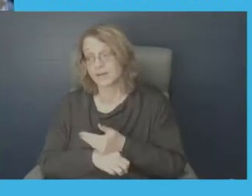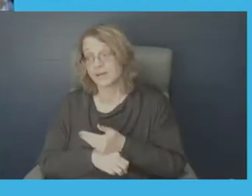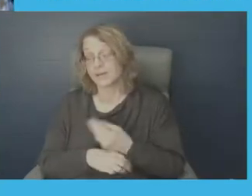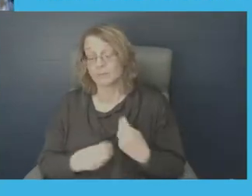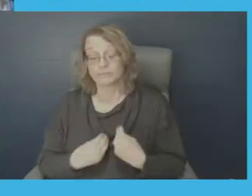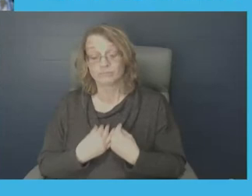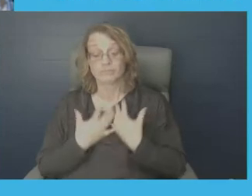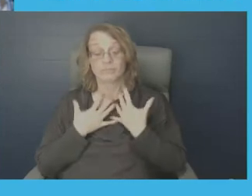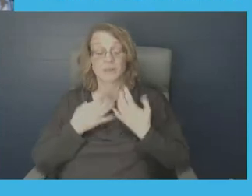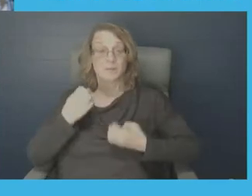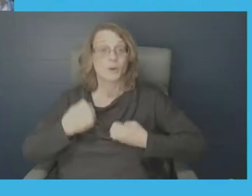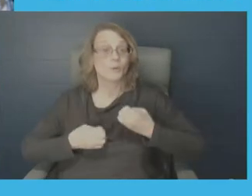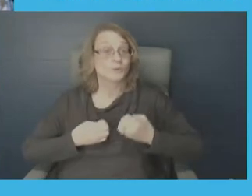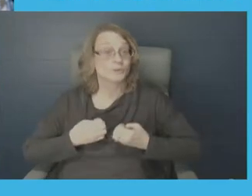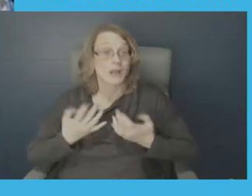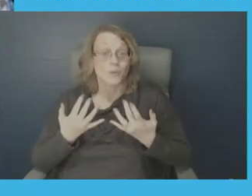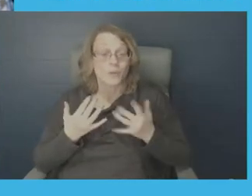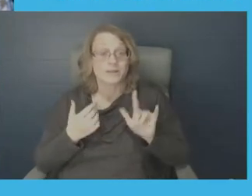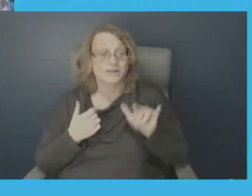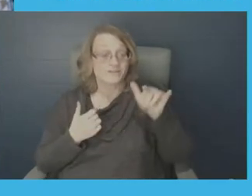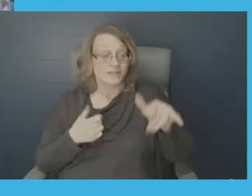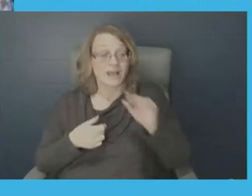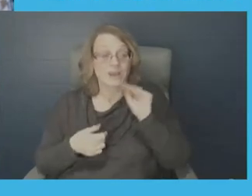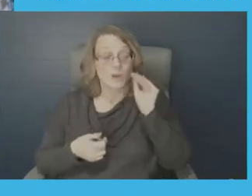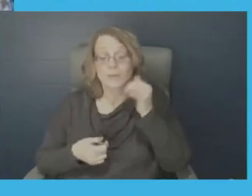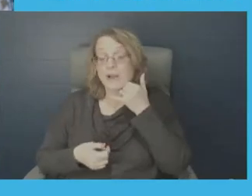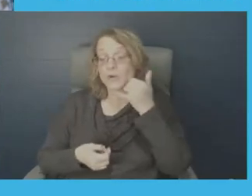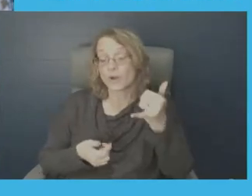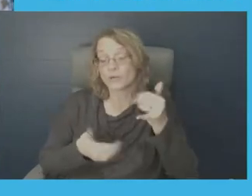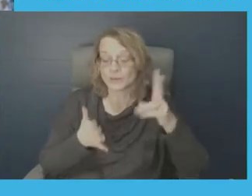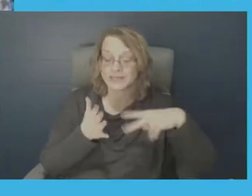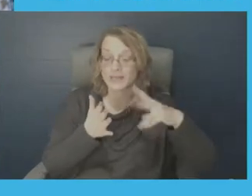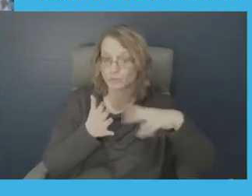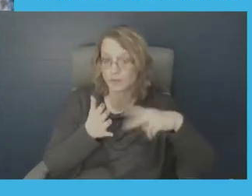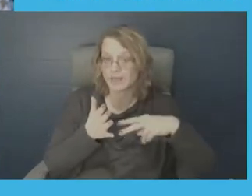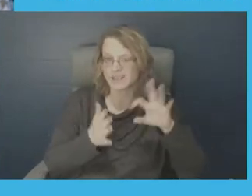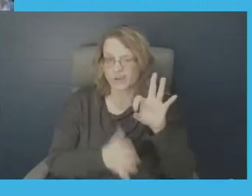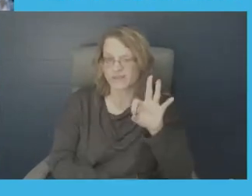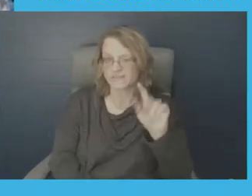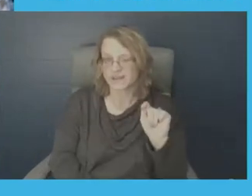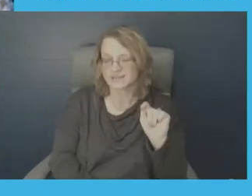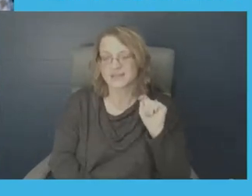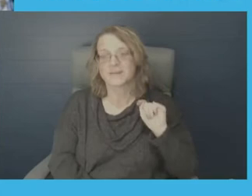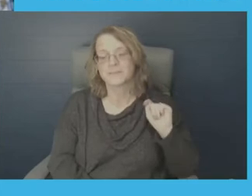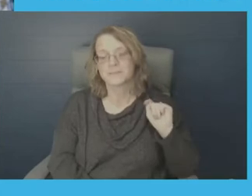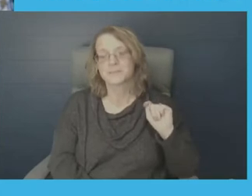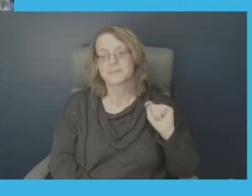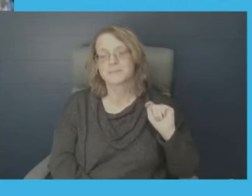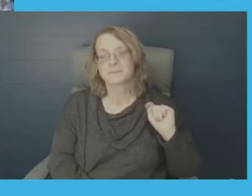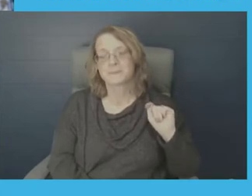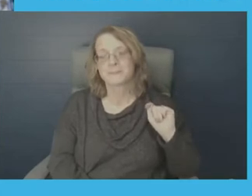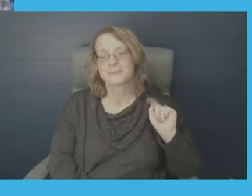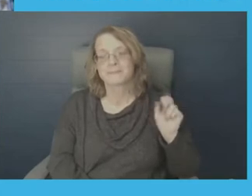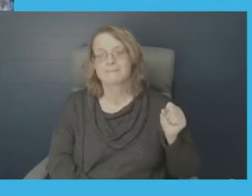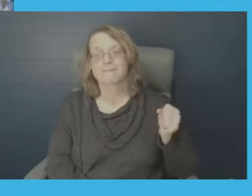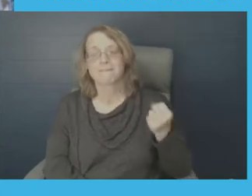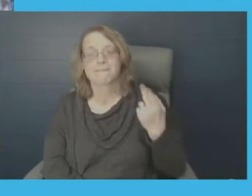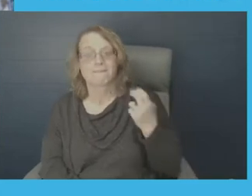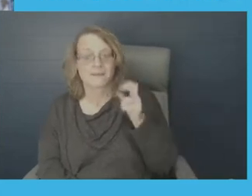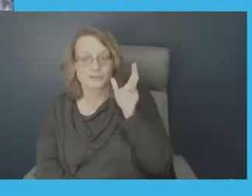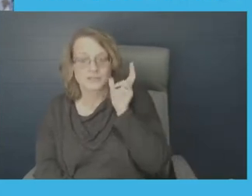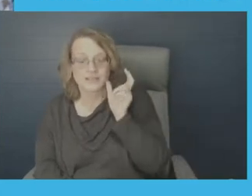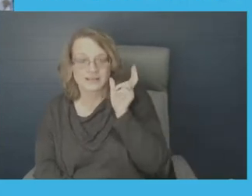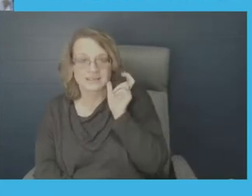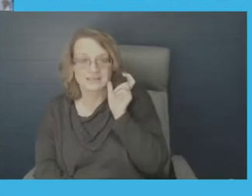I wrote that letter to my daughter. I was so filled with emotion, I couldn't wait to fly home. I called her up and I read it to her over FaceTime.